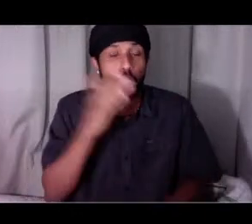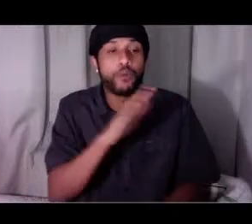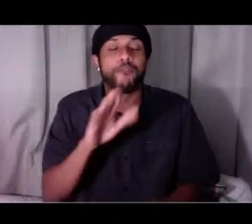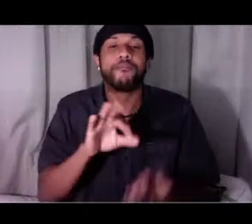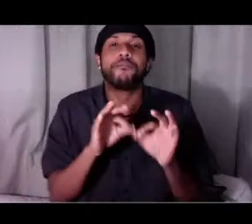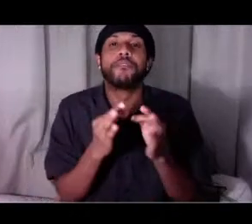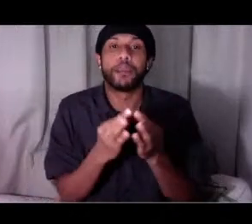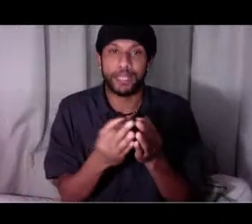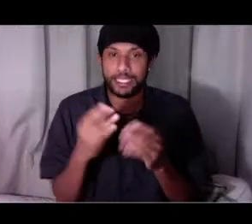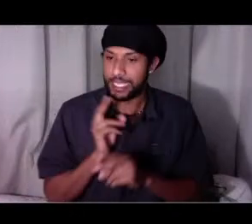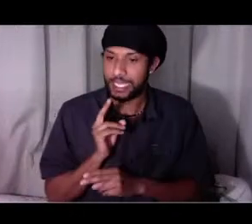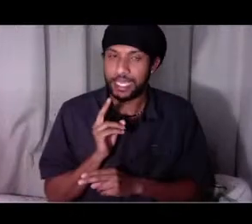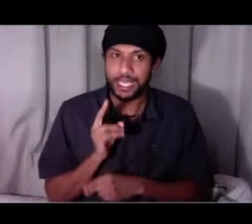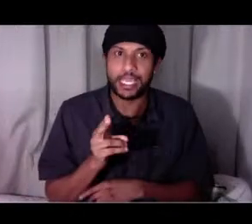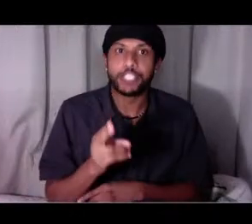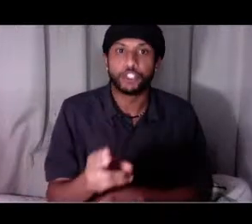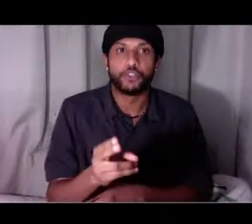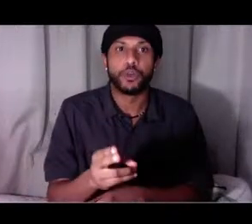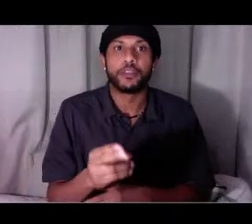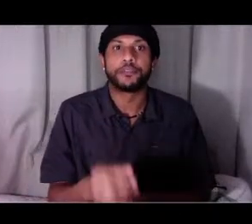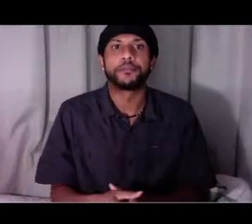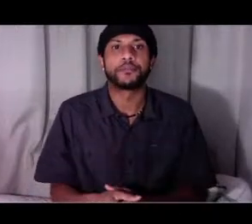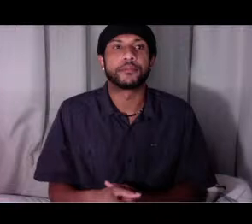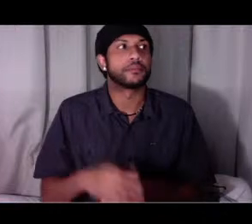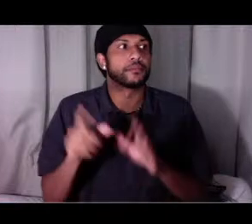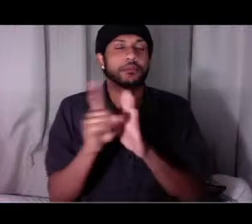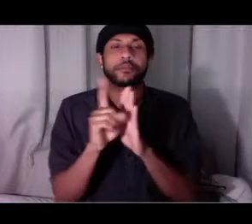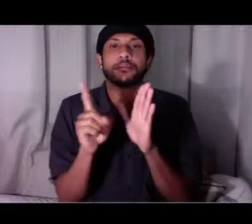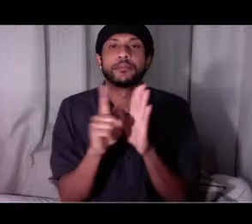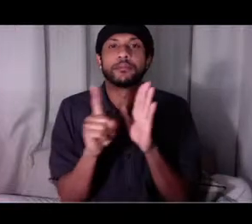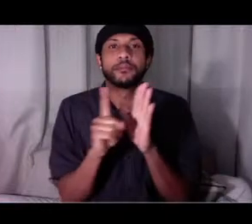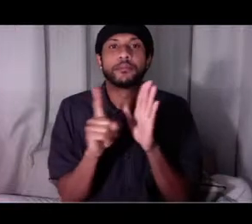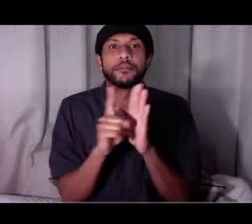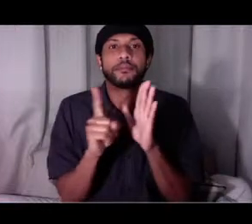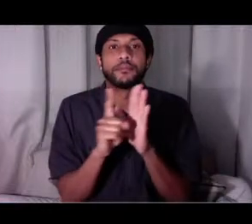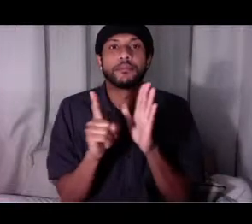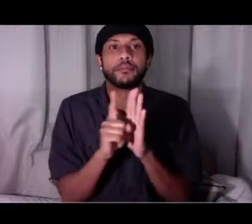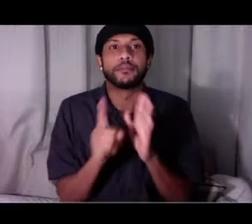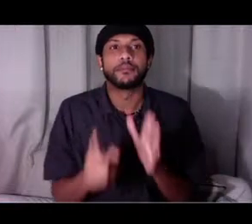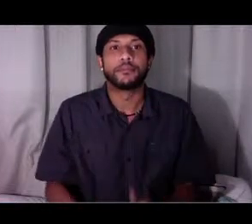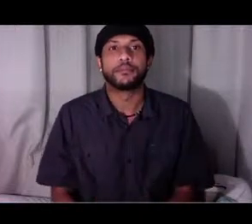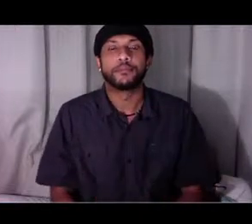history his Heritage History when it comes